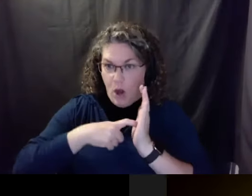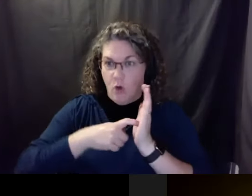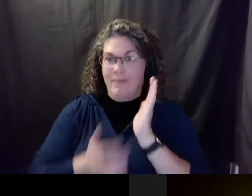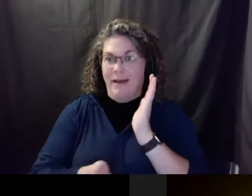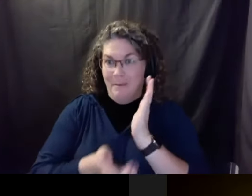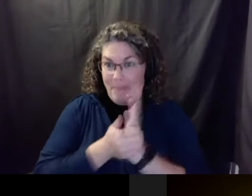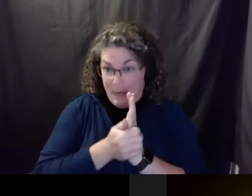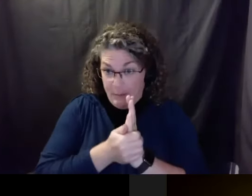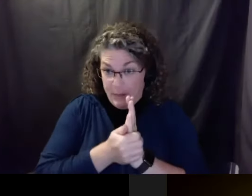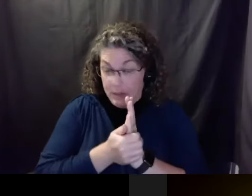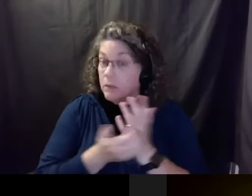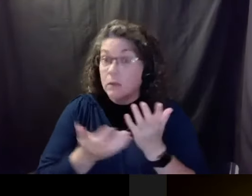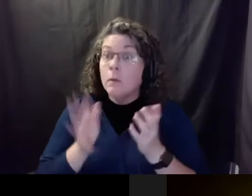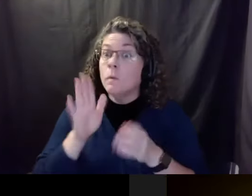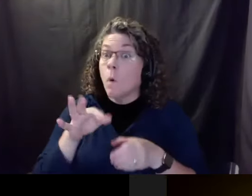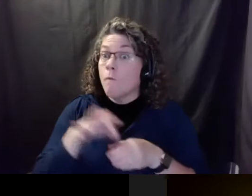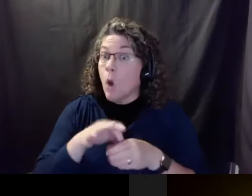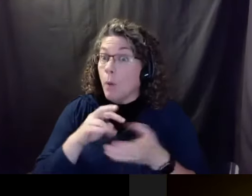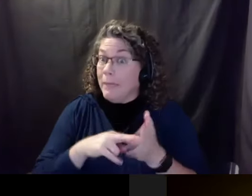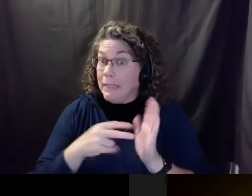What your vote means.